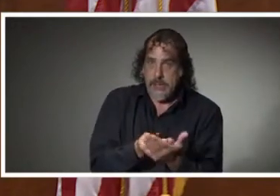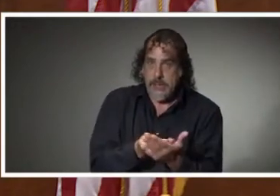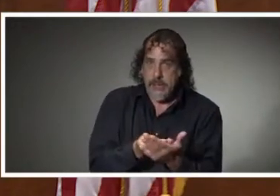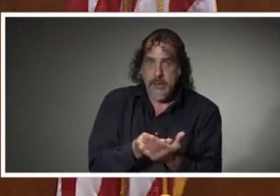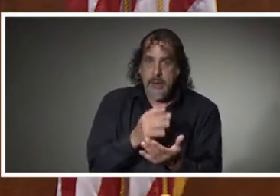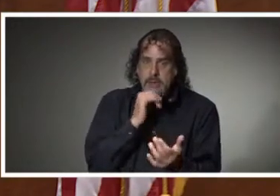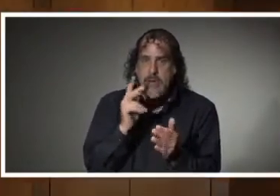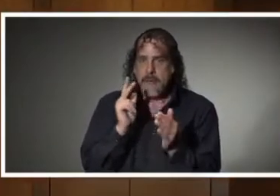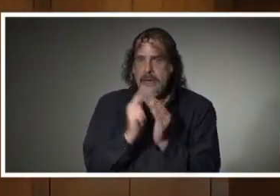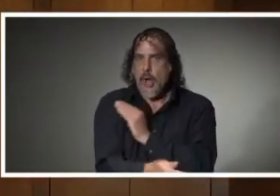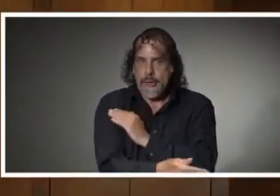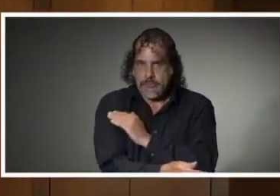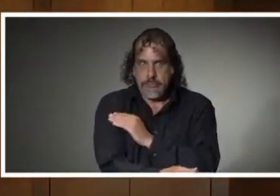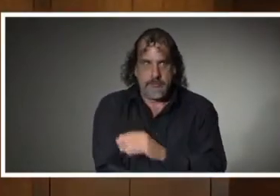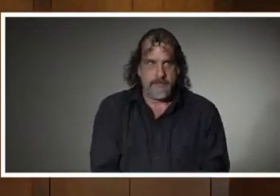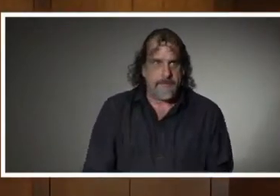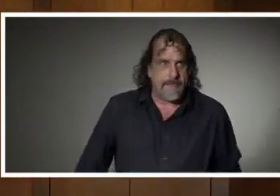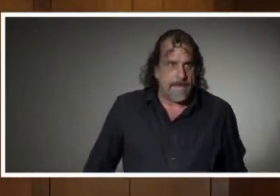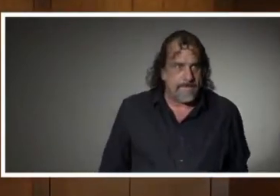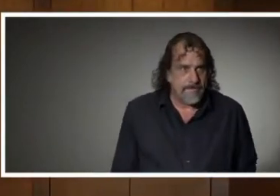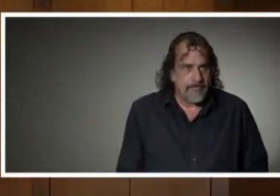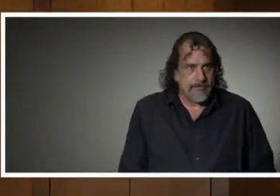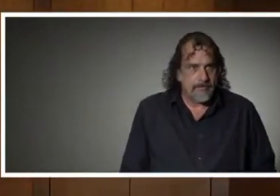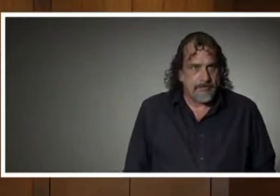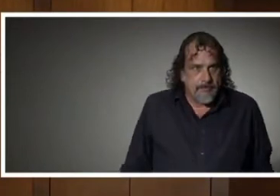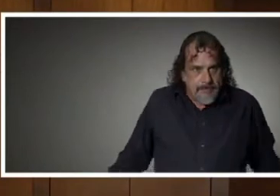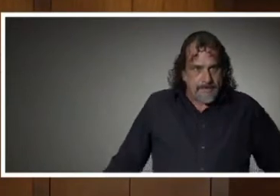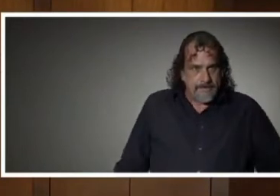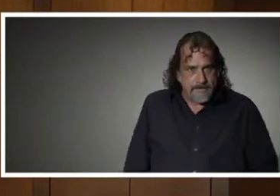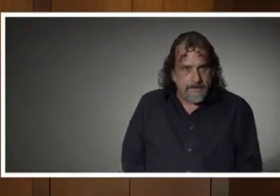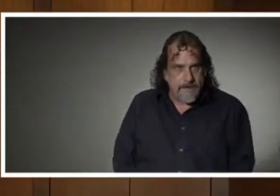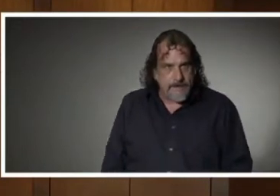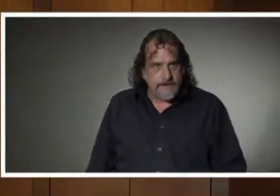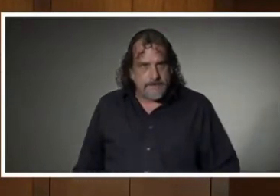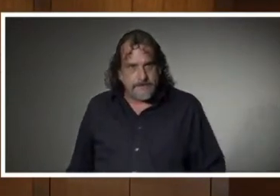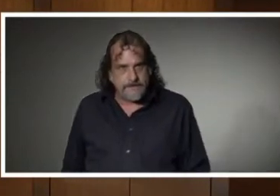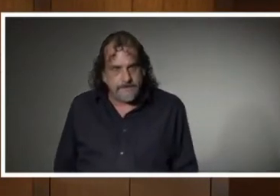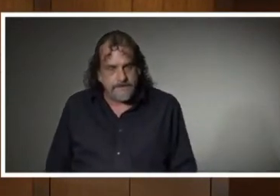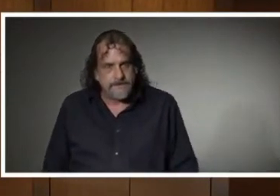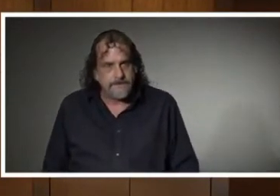not take a pay cut. Yes. Frank Porter with Y'all Politics.